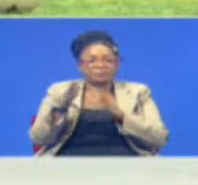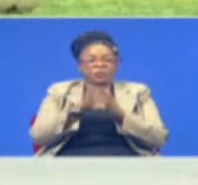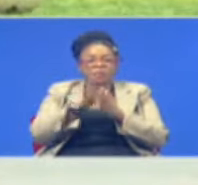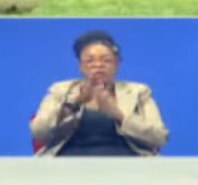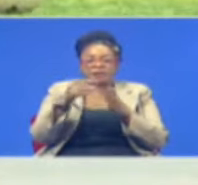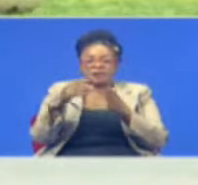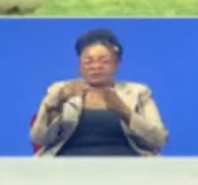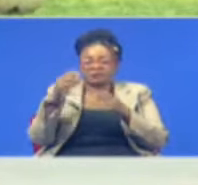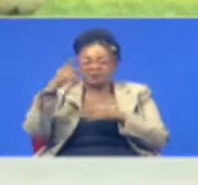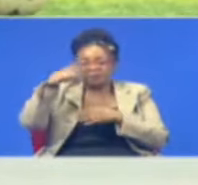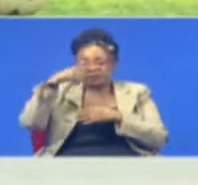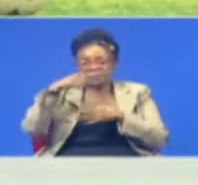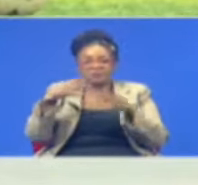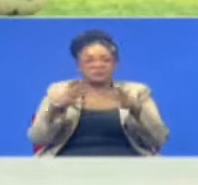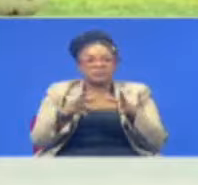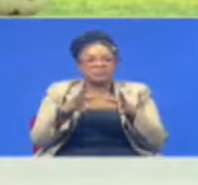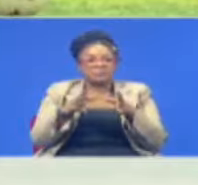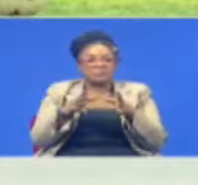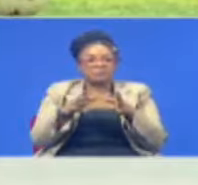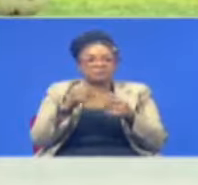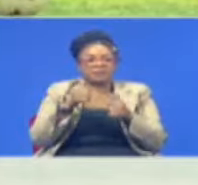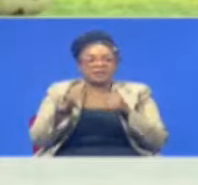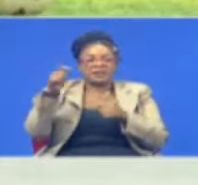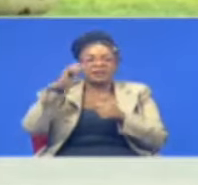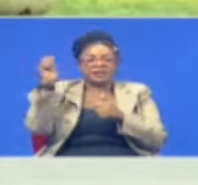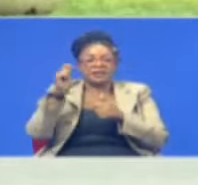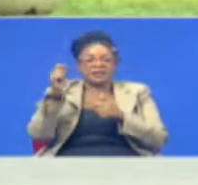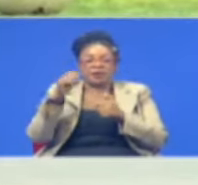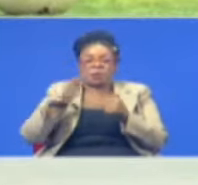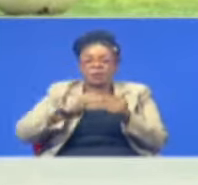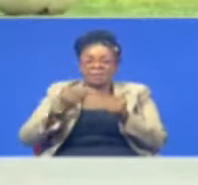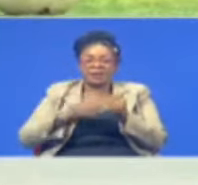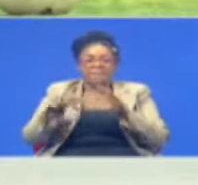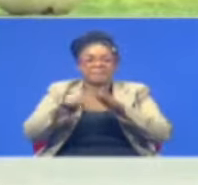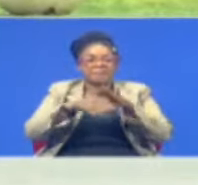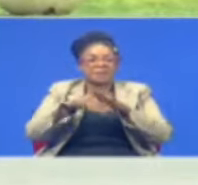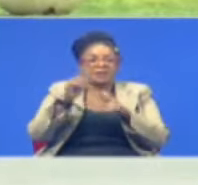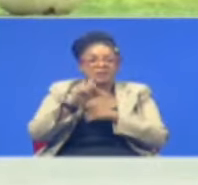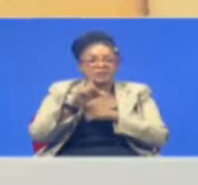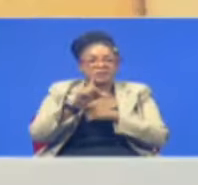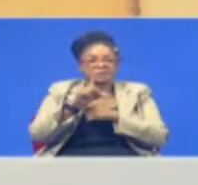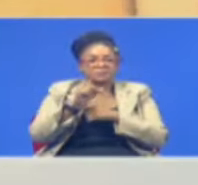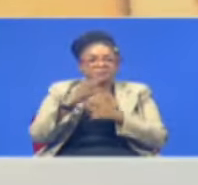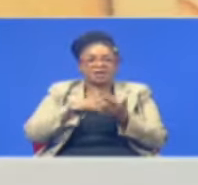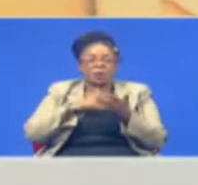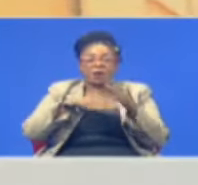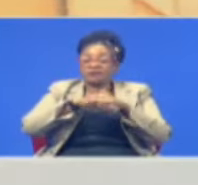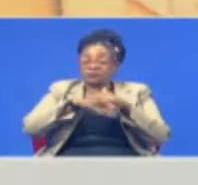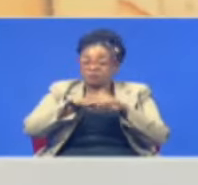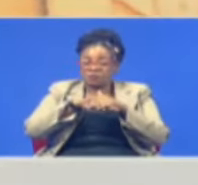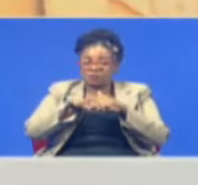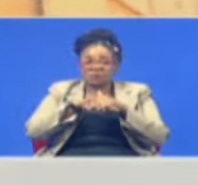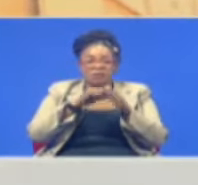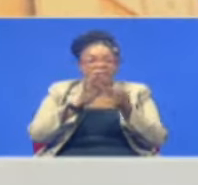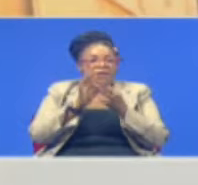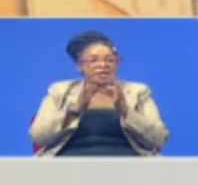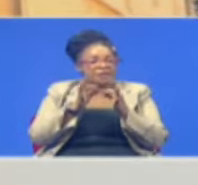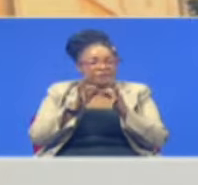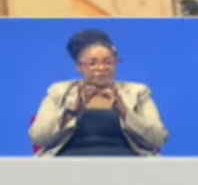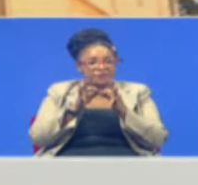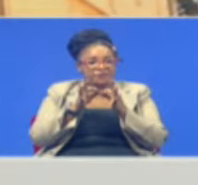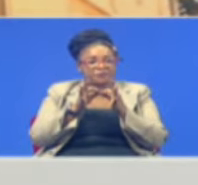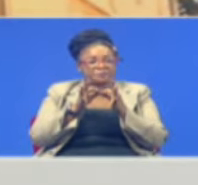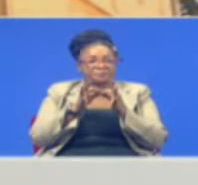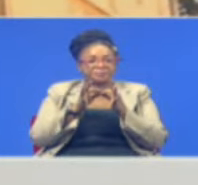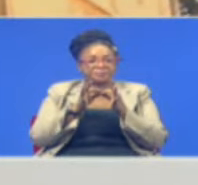Thika Queens, which is in the Kenya Women's Premier League. Kulingana na football yetu, hata kama